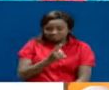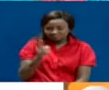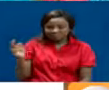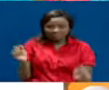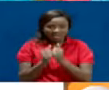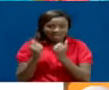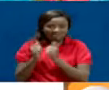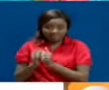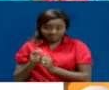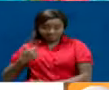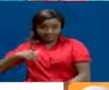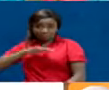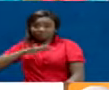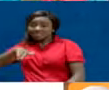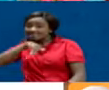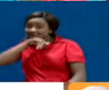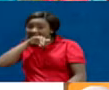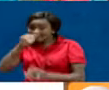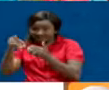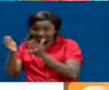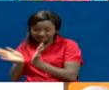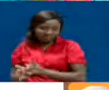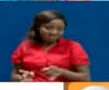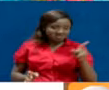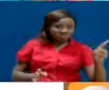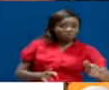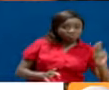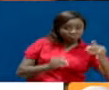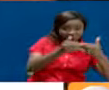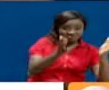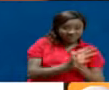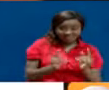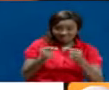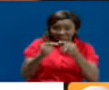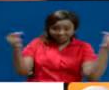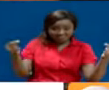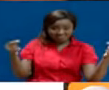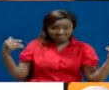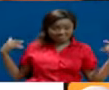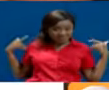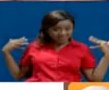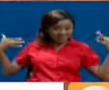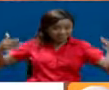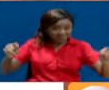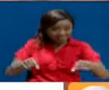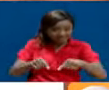the Odingas and the Kenyattas have never been enemies.